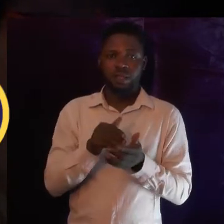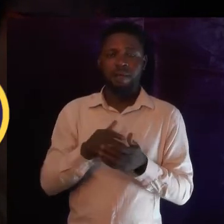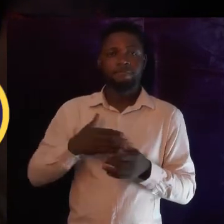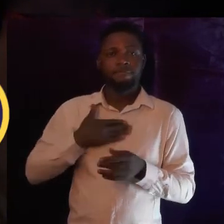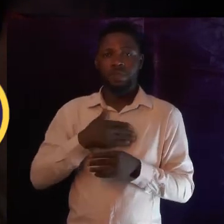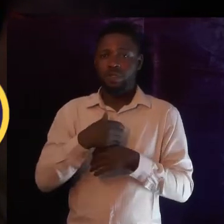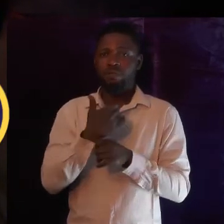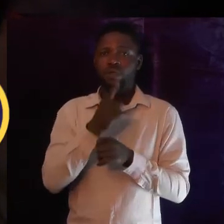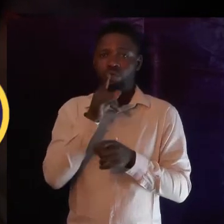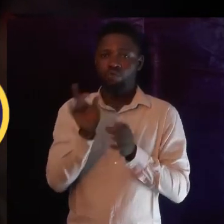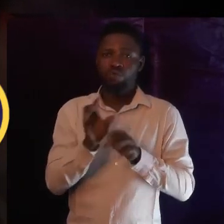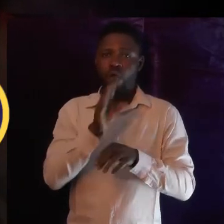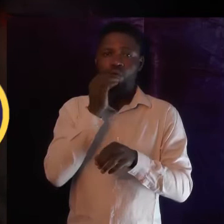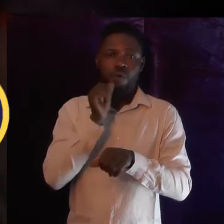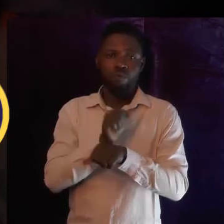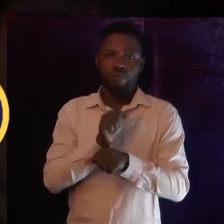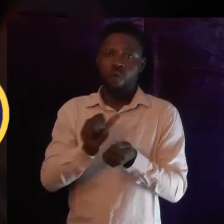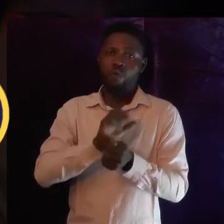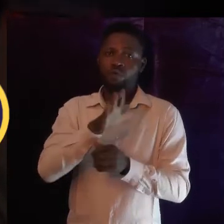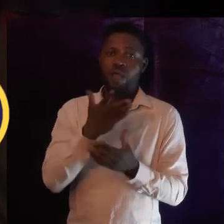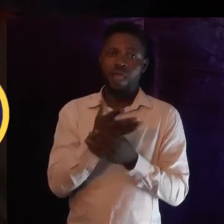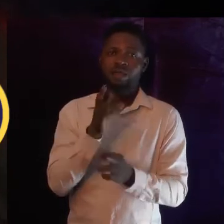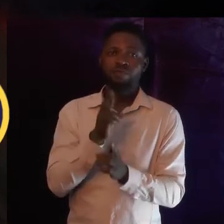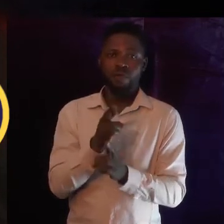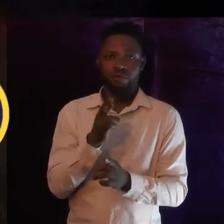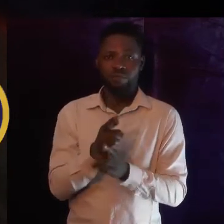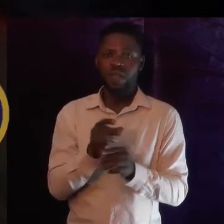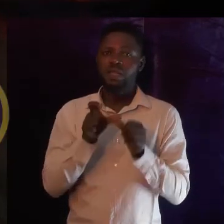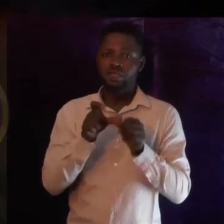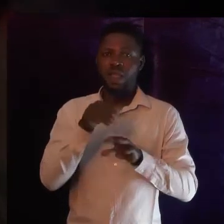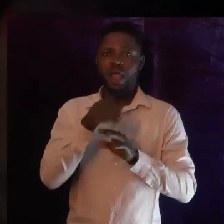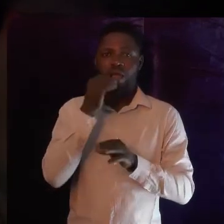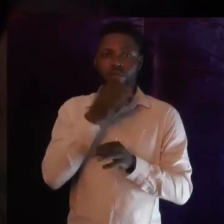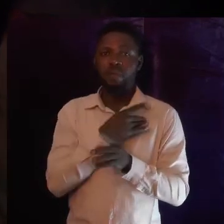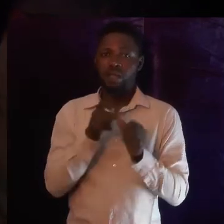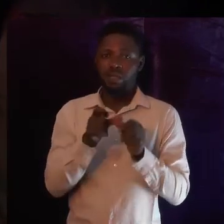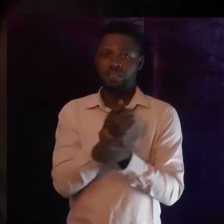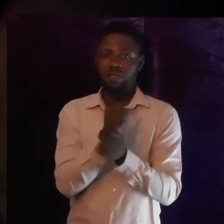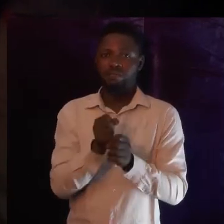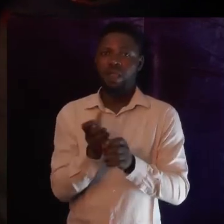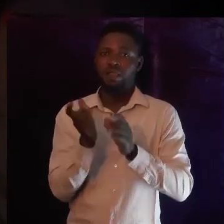again, please make sure you do your assignments. Wash your hands regularly. Stay at